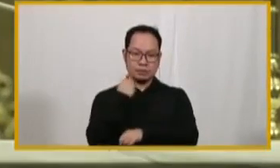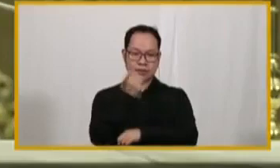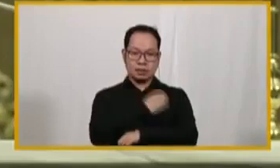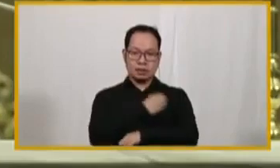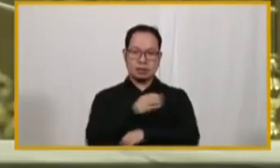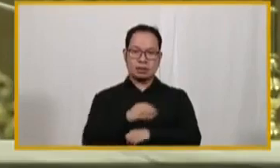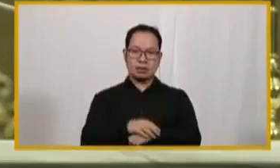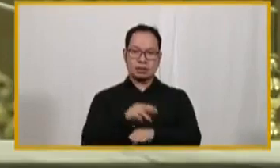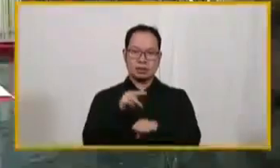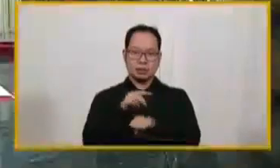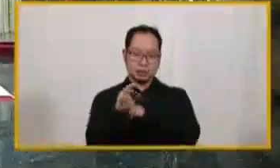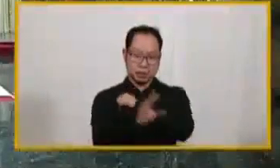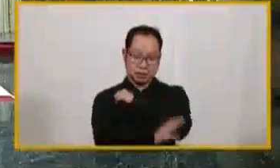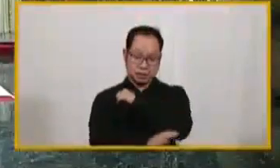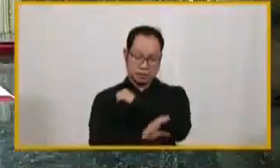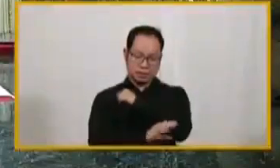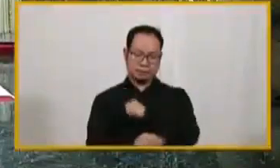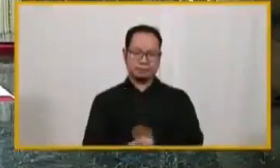country.